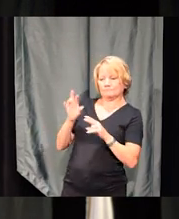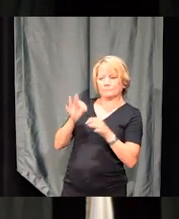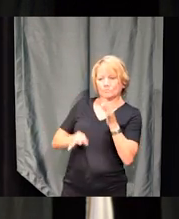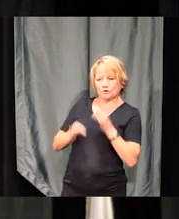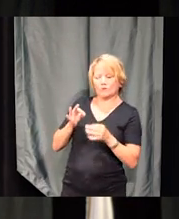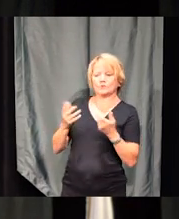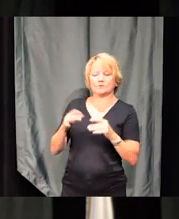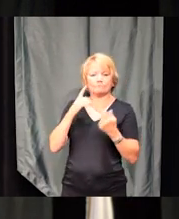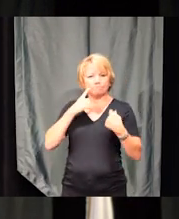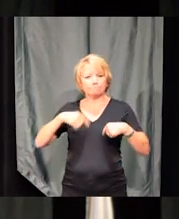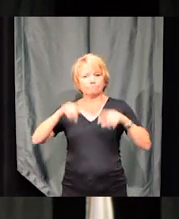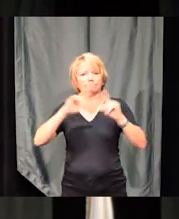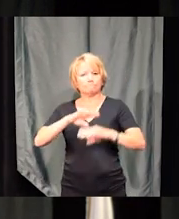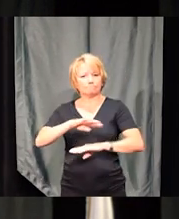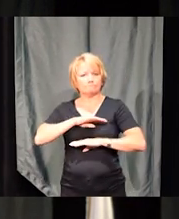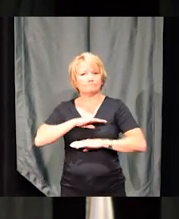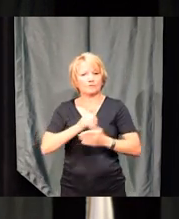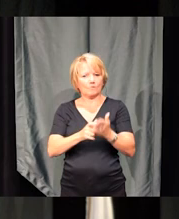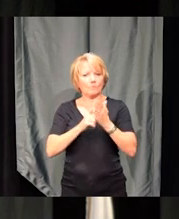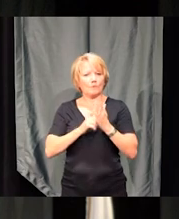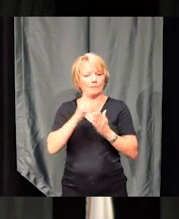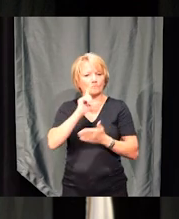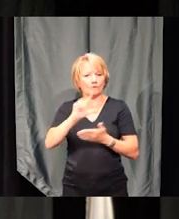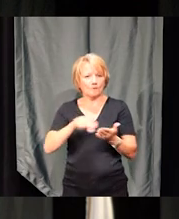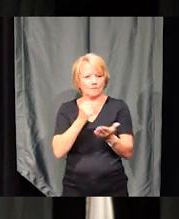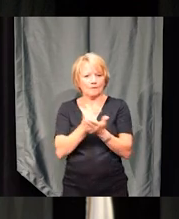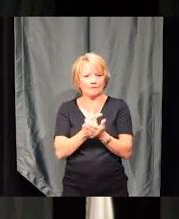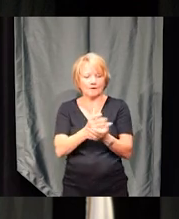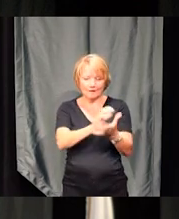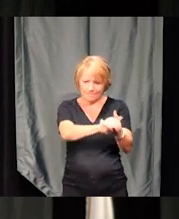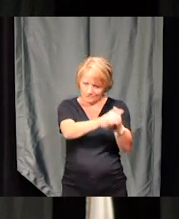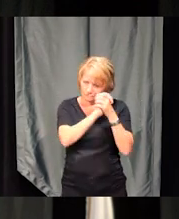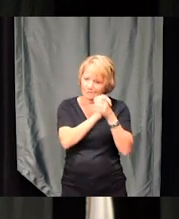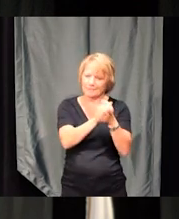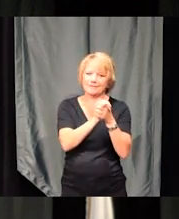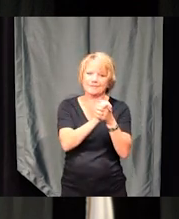the requirements for graduation. Congratulations.